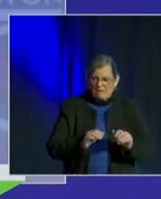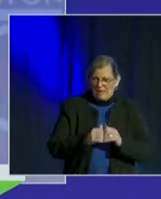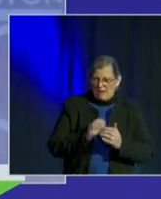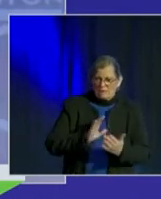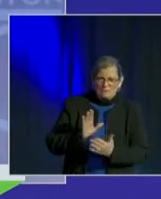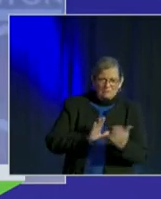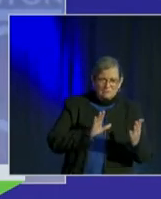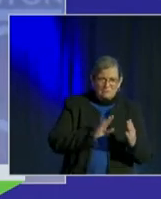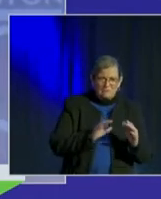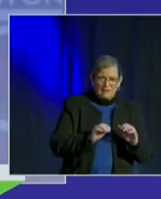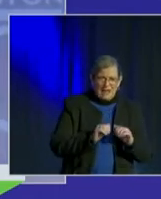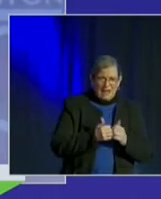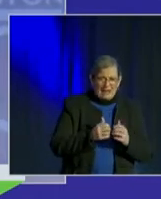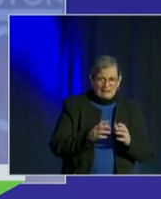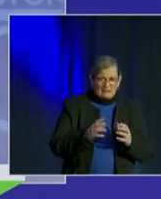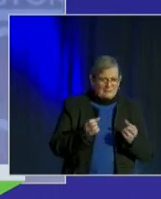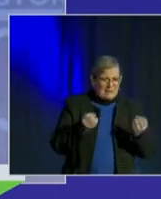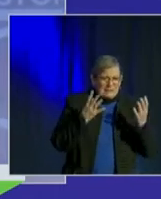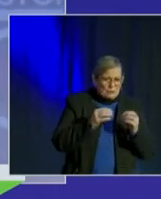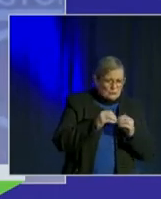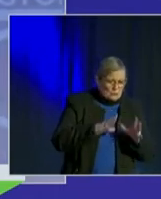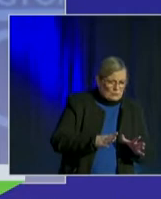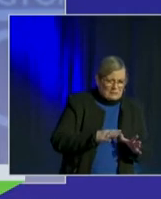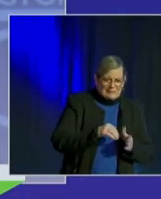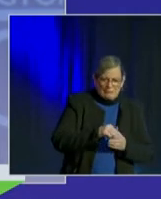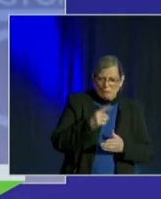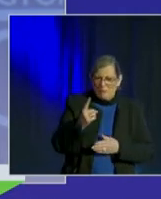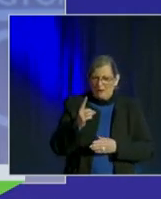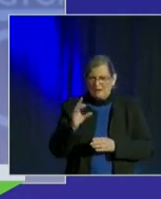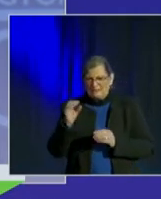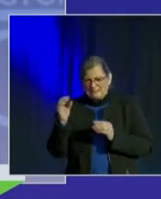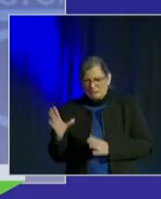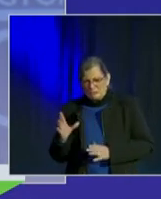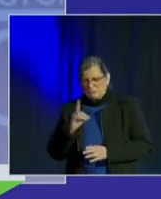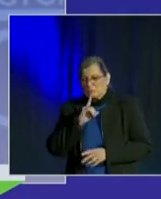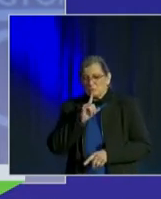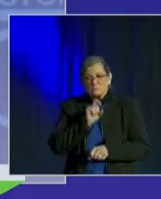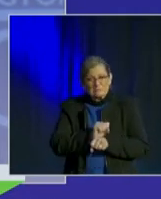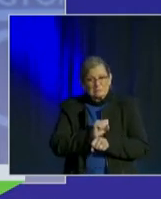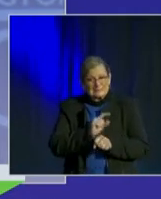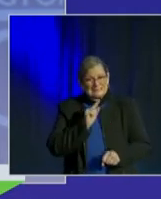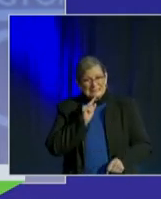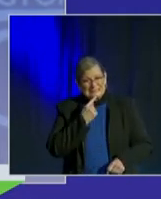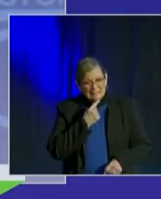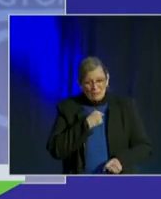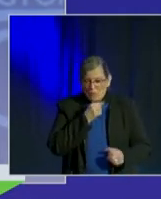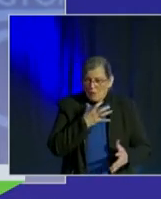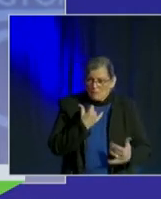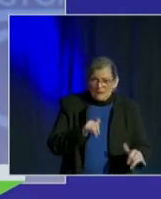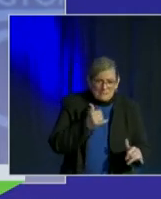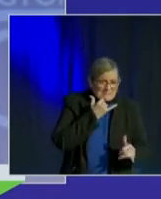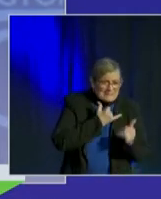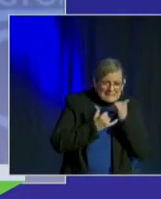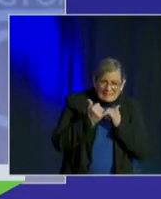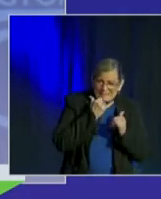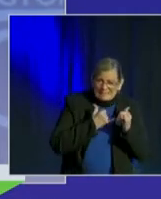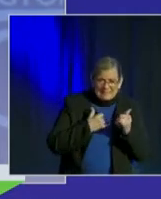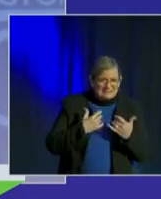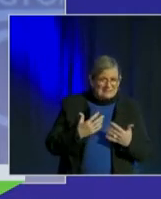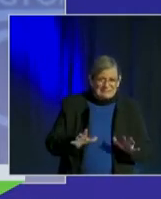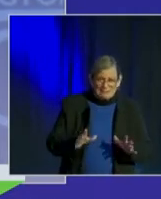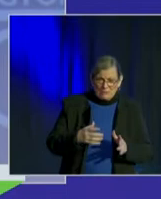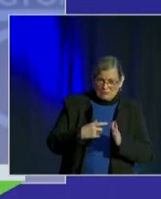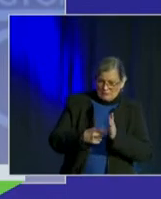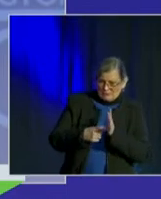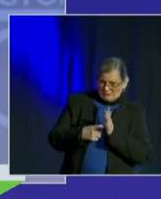partners. And so we take your question extremely seriously, and we are not going to make any move without DC Health sharing with us that it is safe